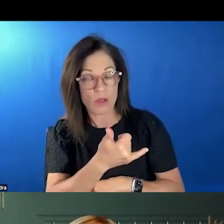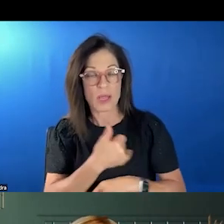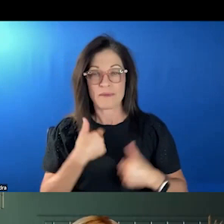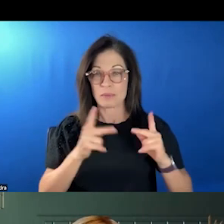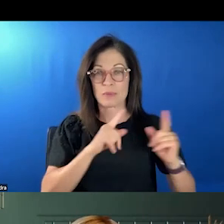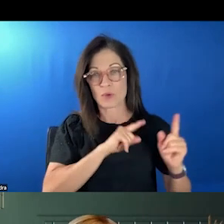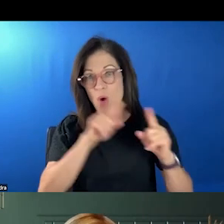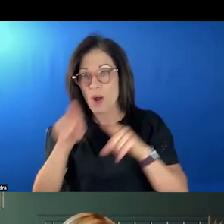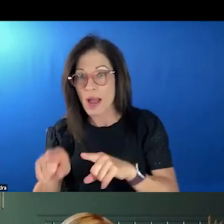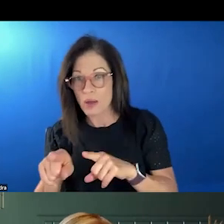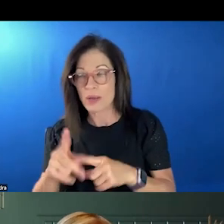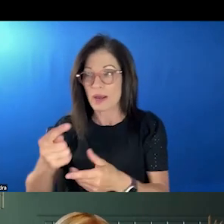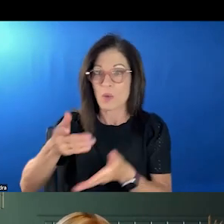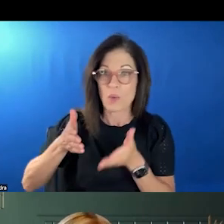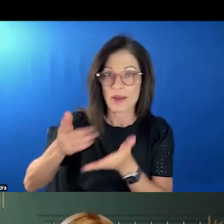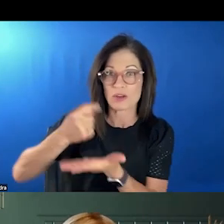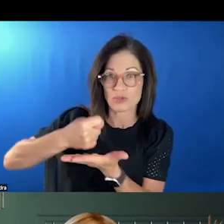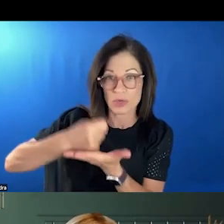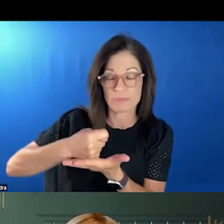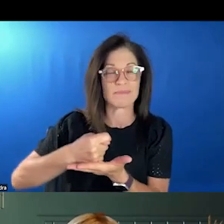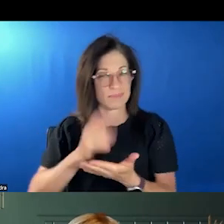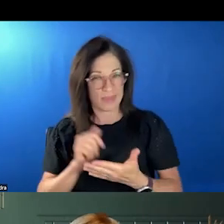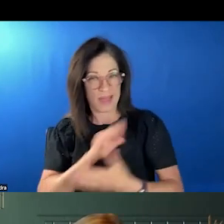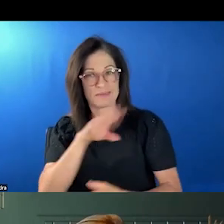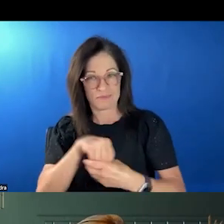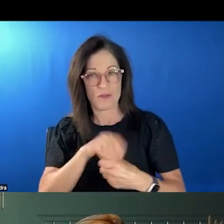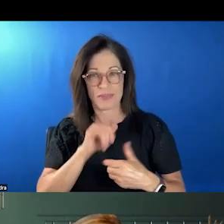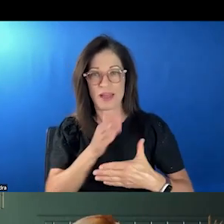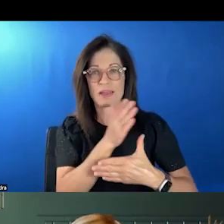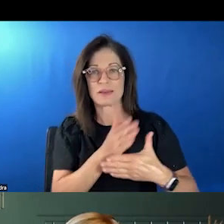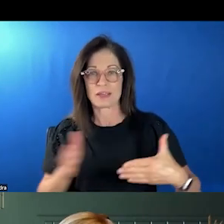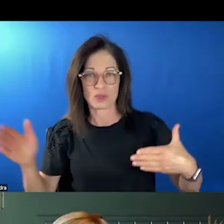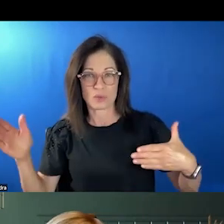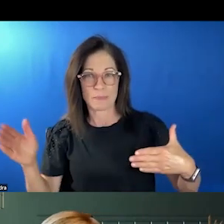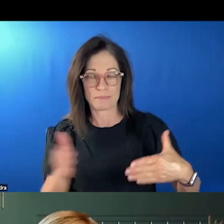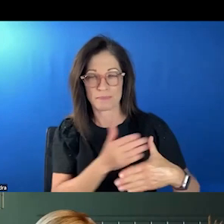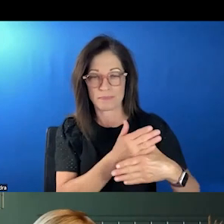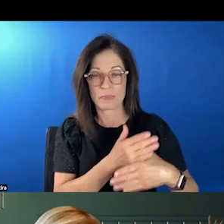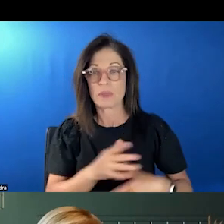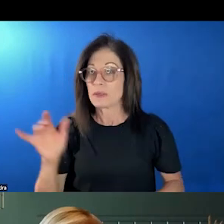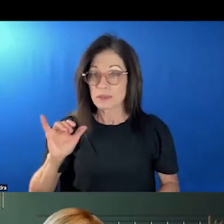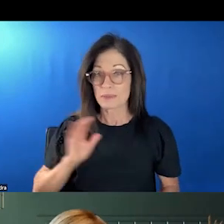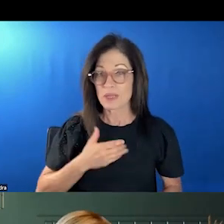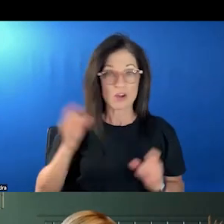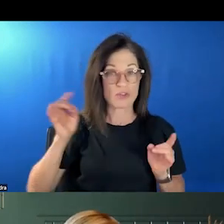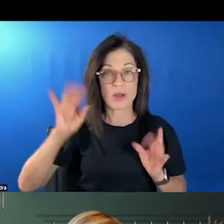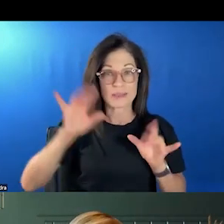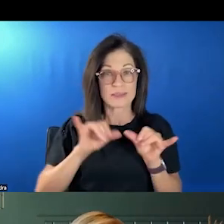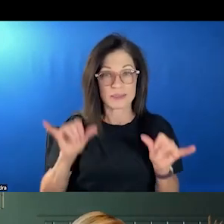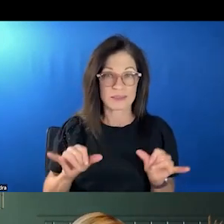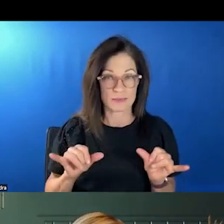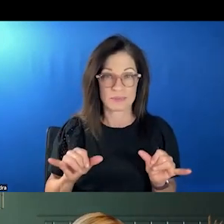and a means to treat are part of that continuum, just like our crisis systems